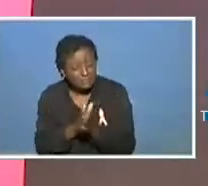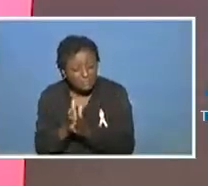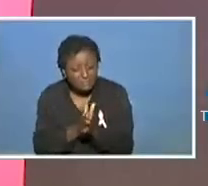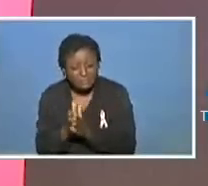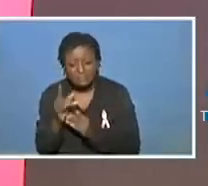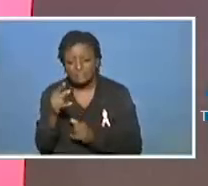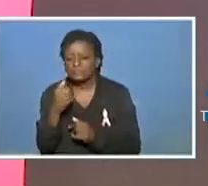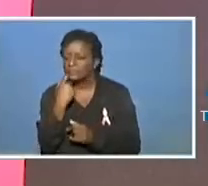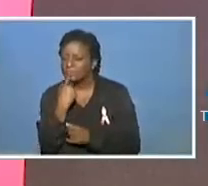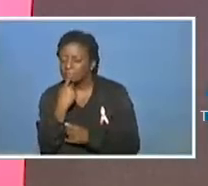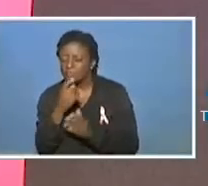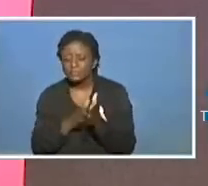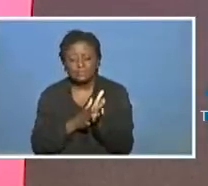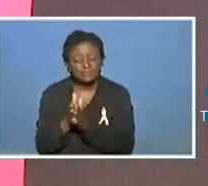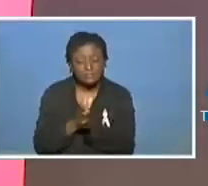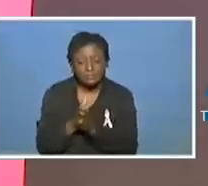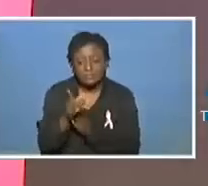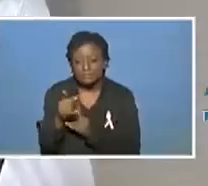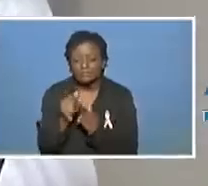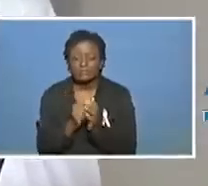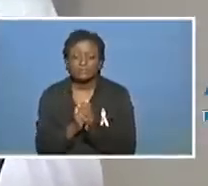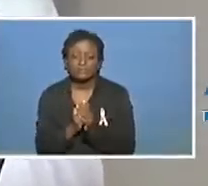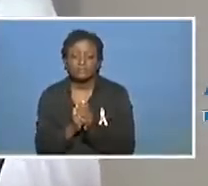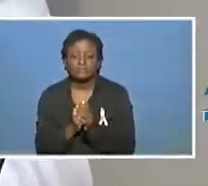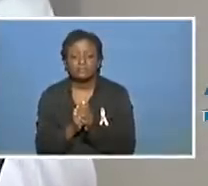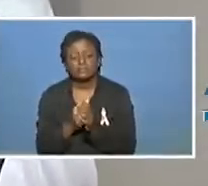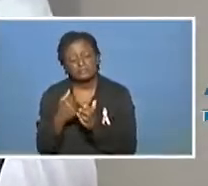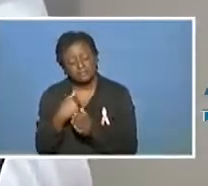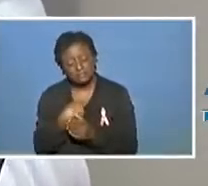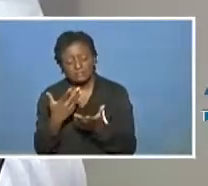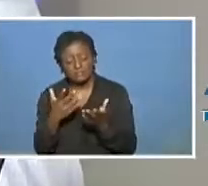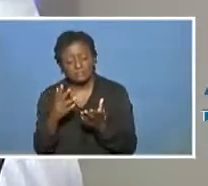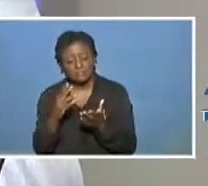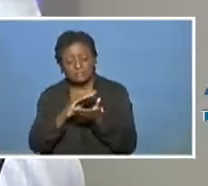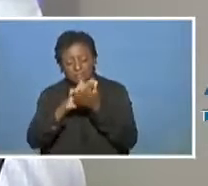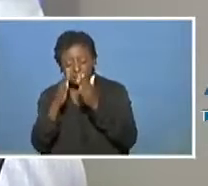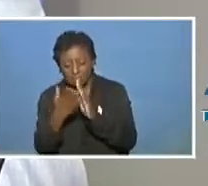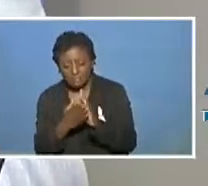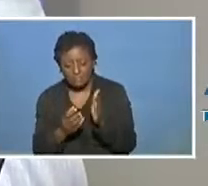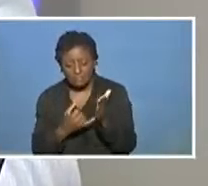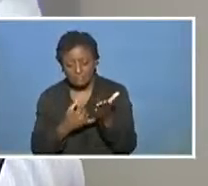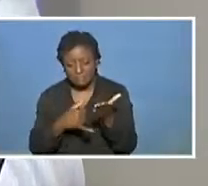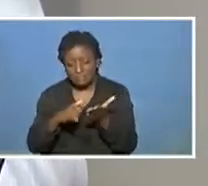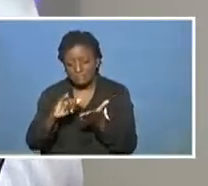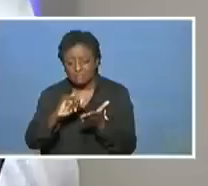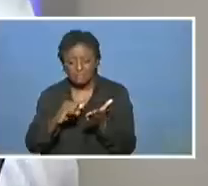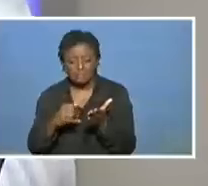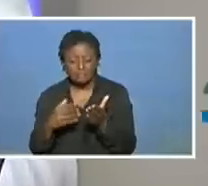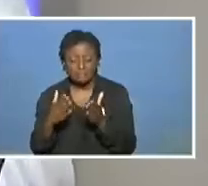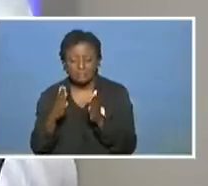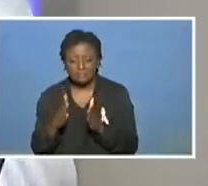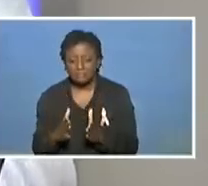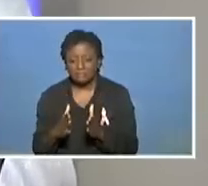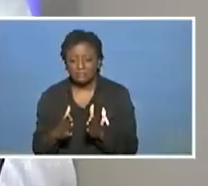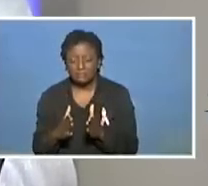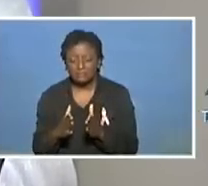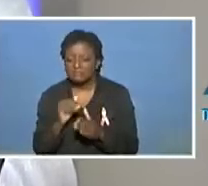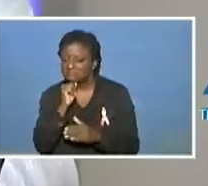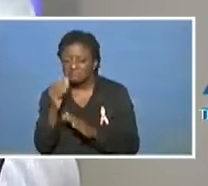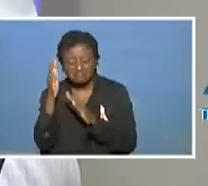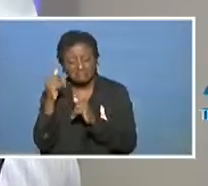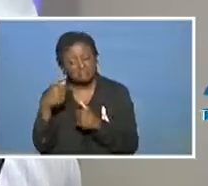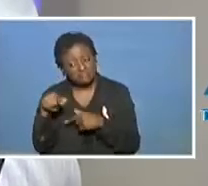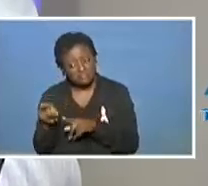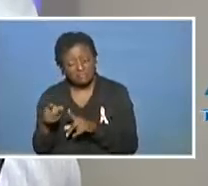Who inspired you? I became a journalist unexpectedly. I went to study